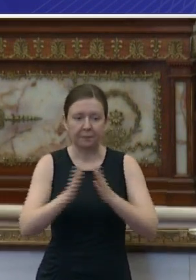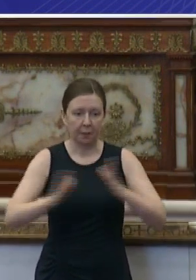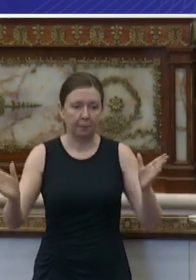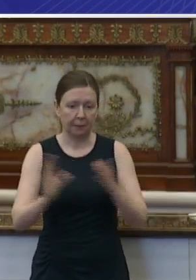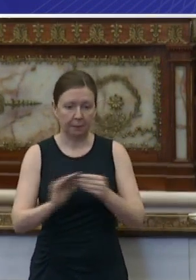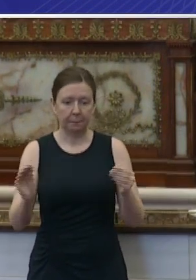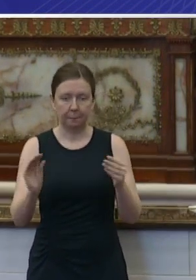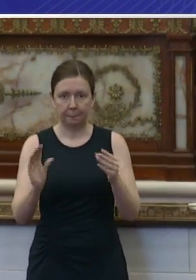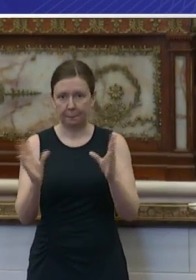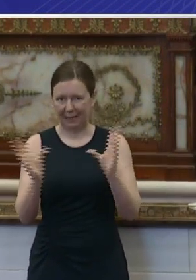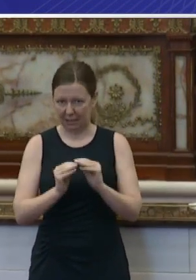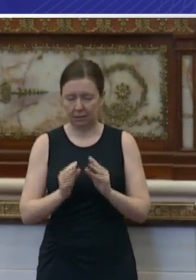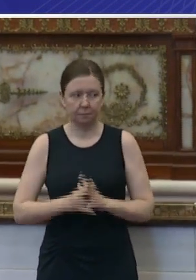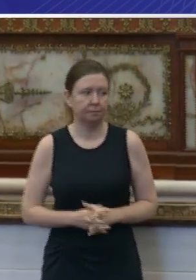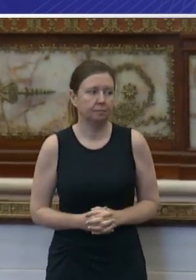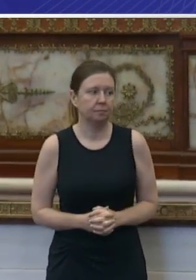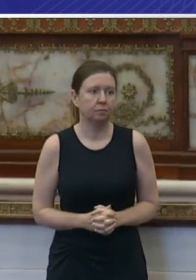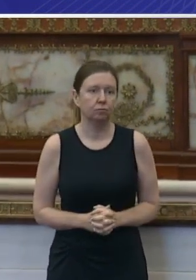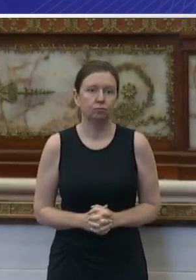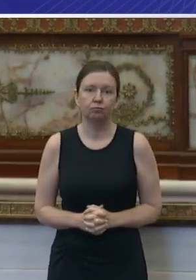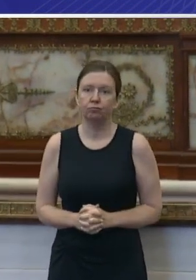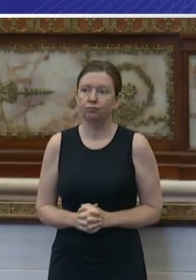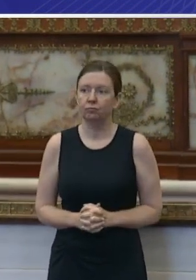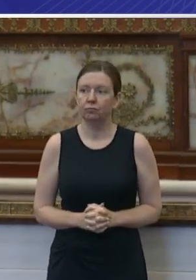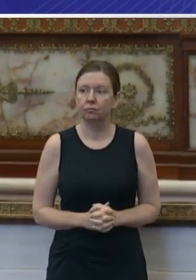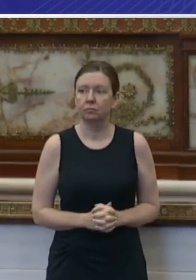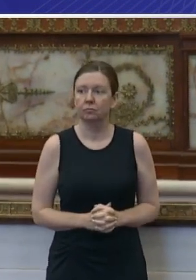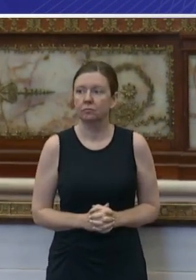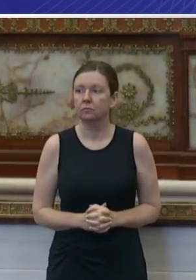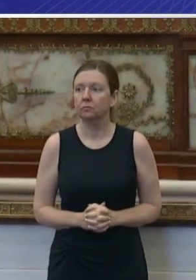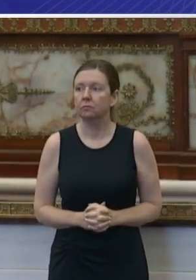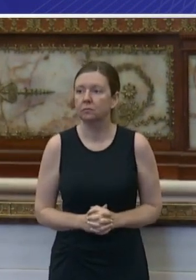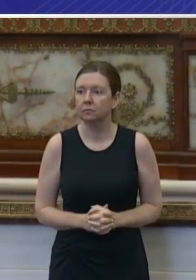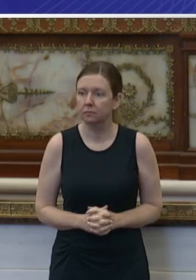meeting. One